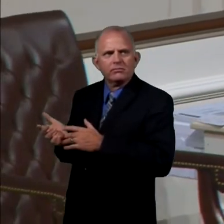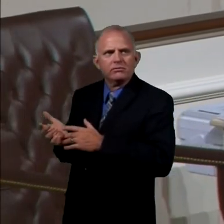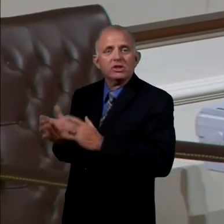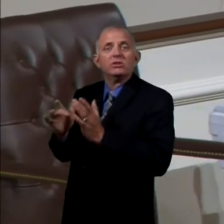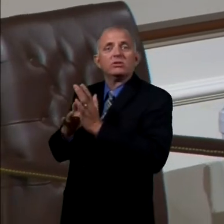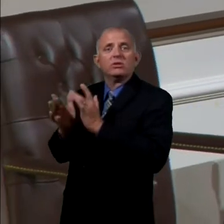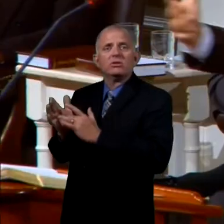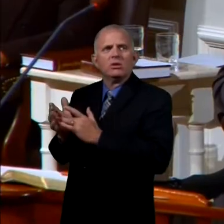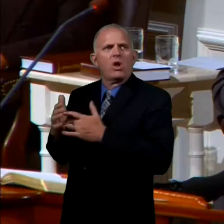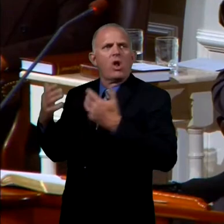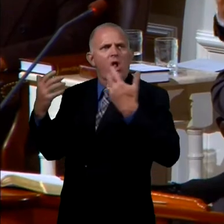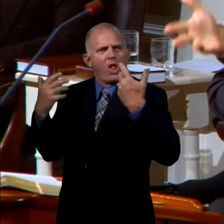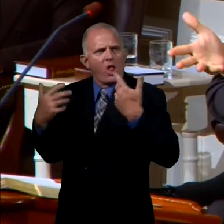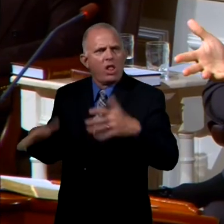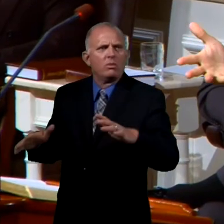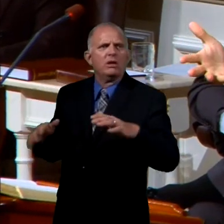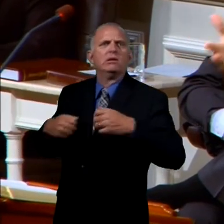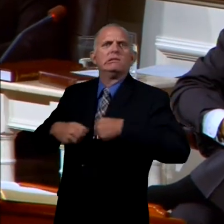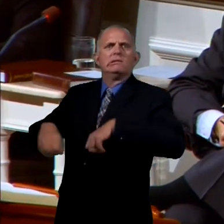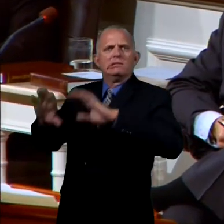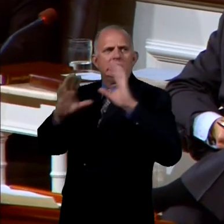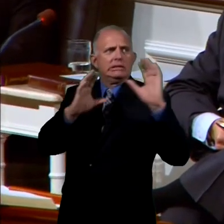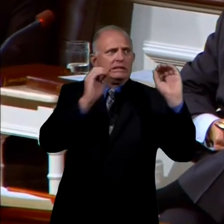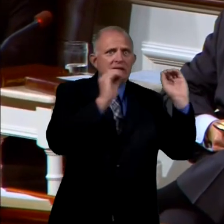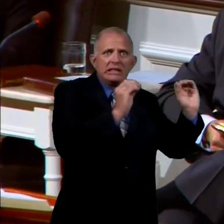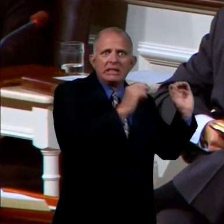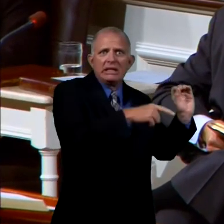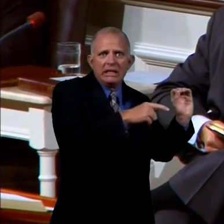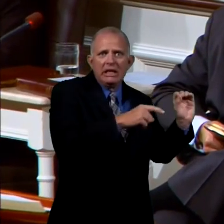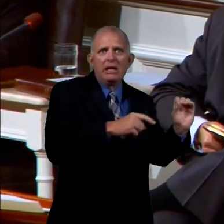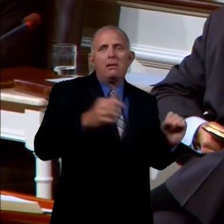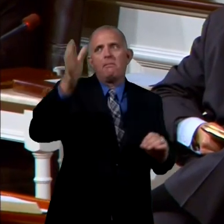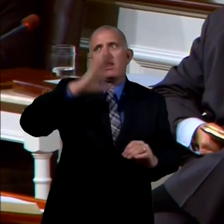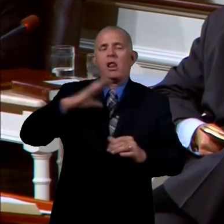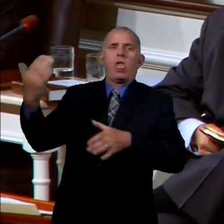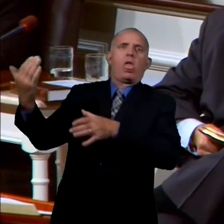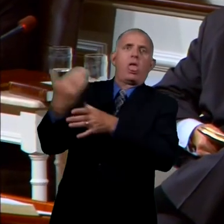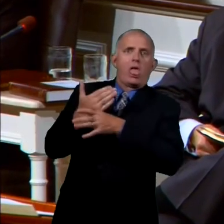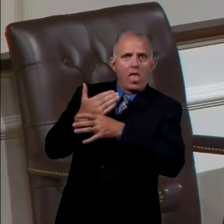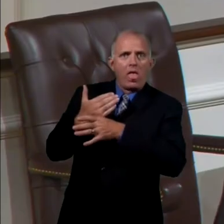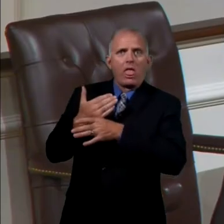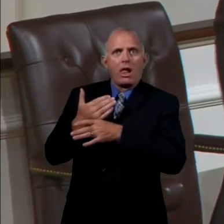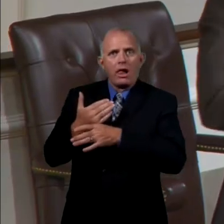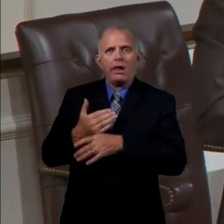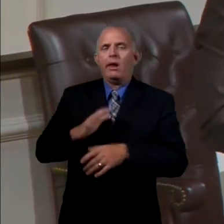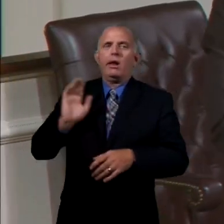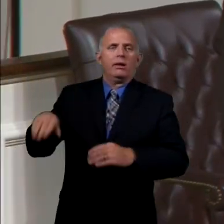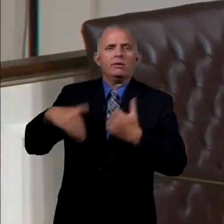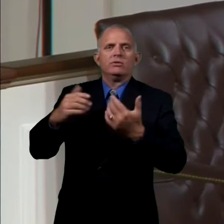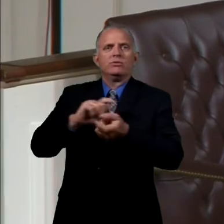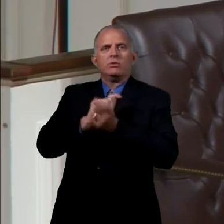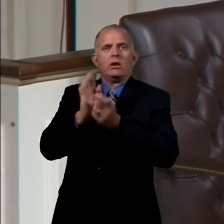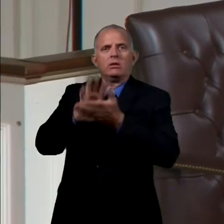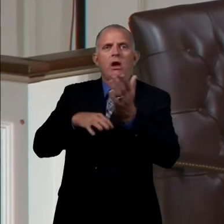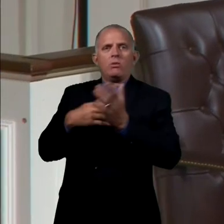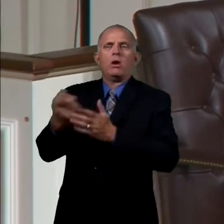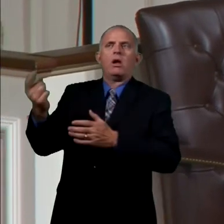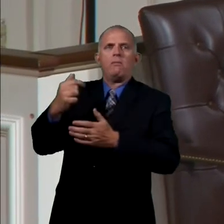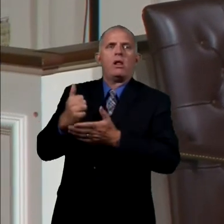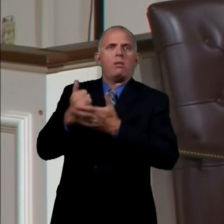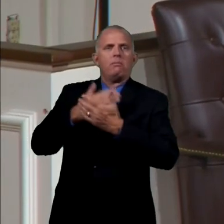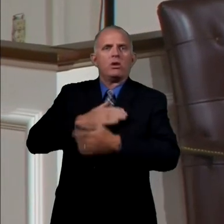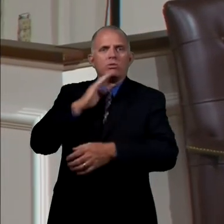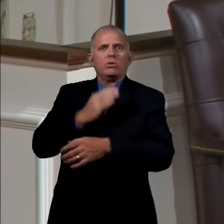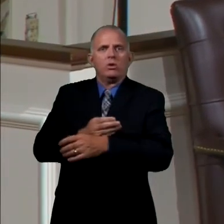himself to an entire crowd and pouring himself into the crowd, a man interrupts him and says, hey, change your schedule. Come help my daughter. Jesus said,